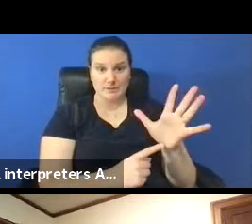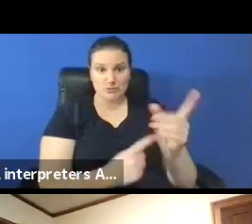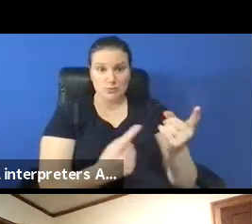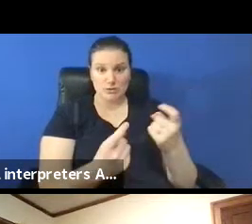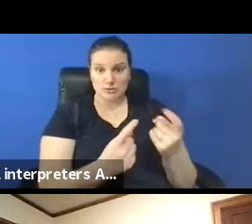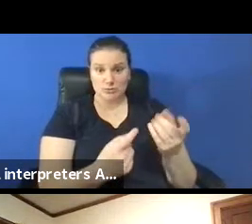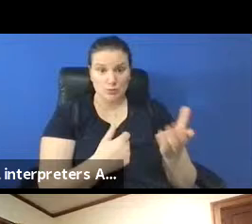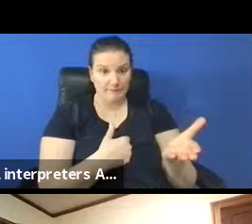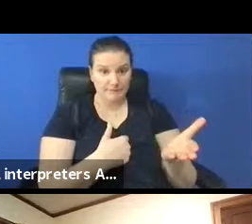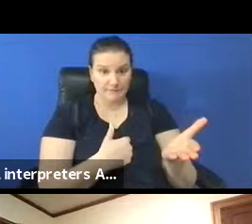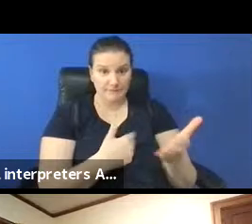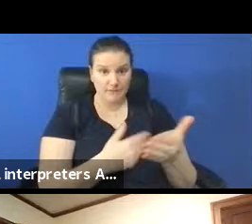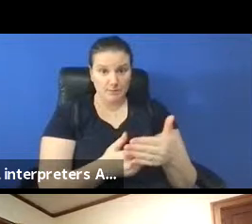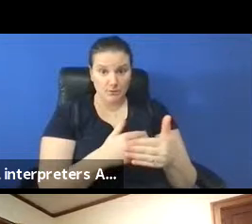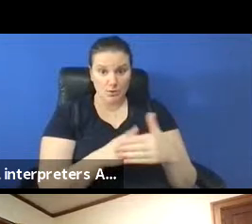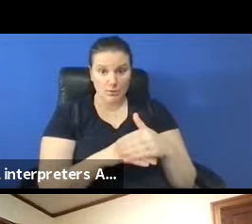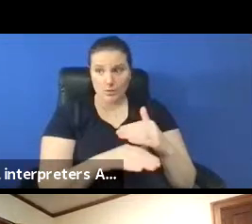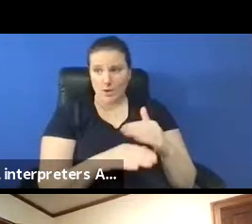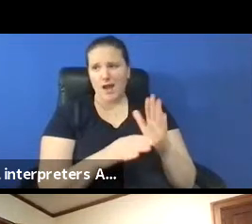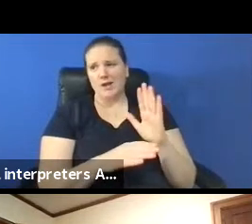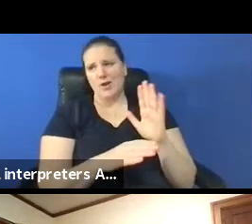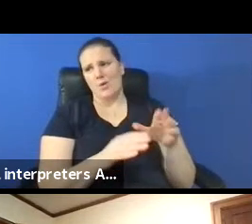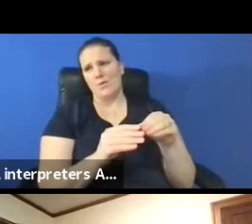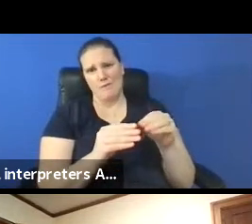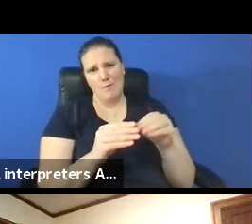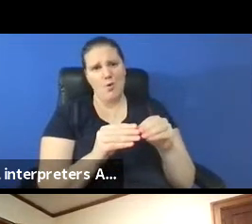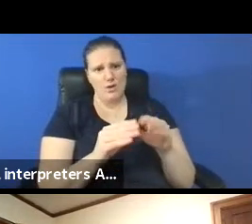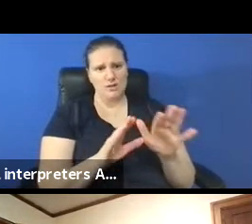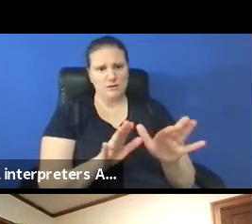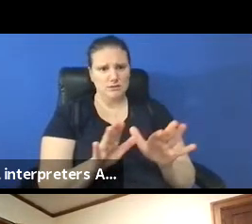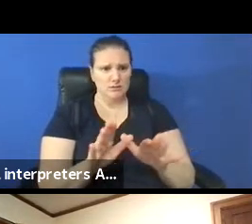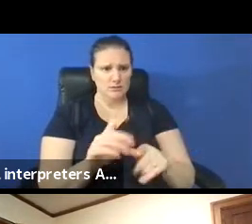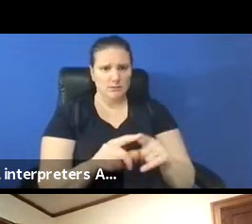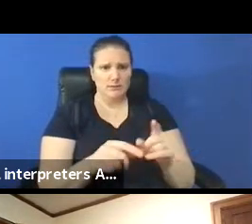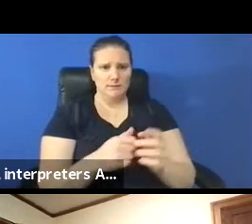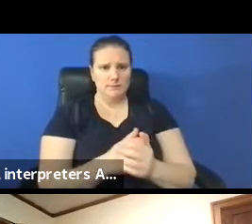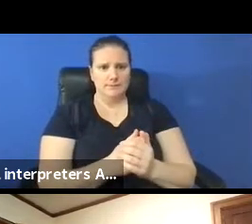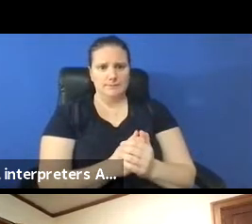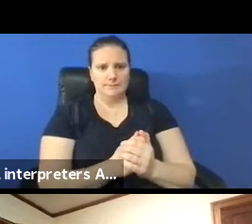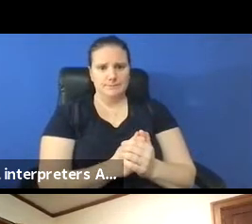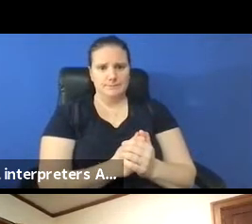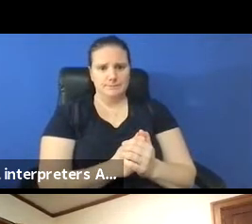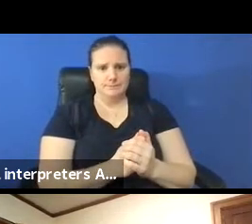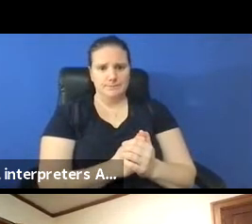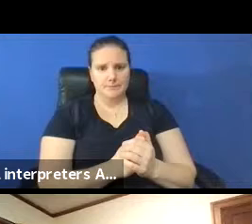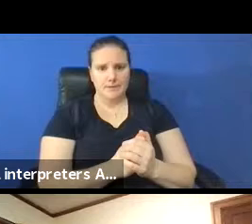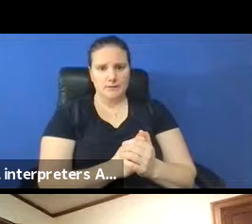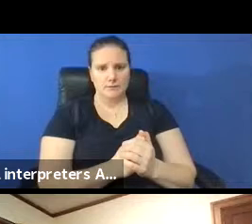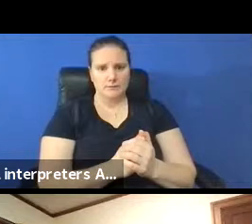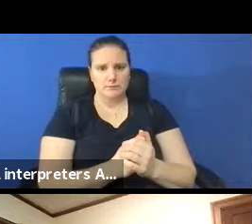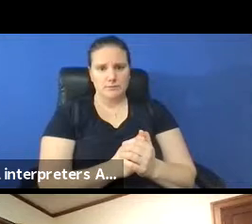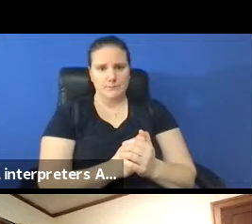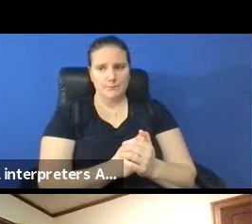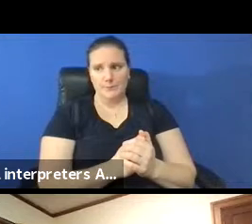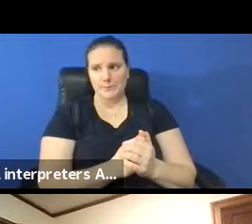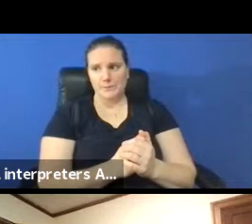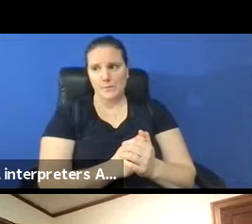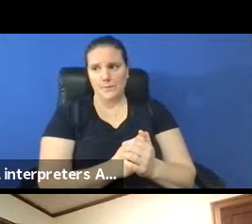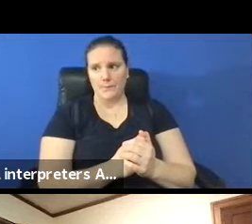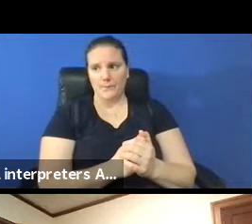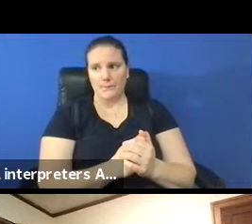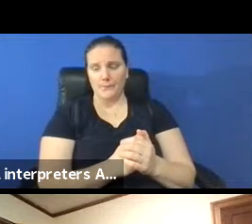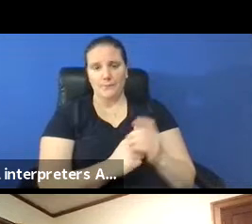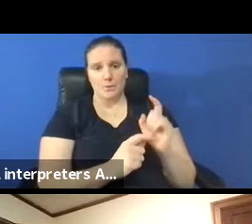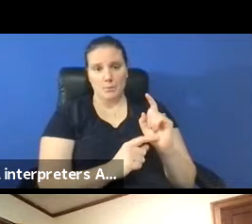that work before I know we have more than that, but would people, how about we take